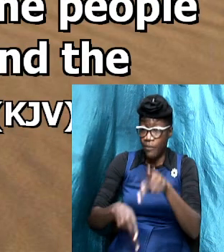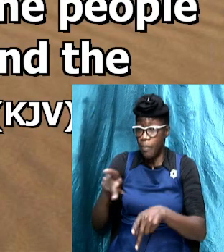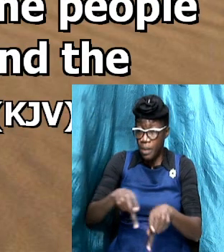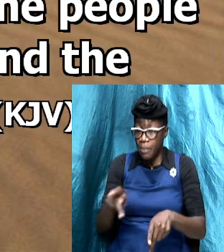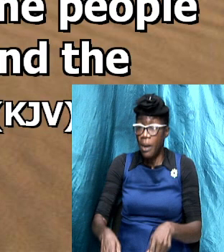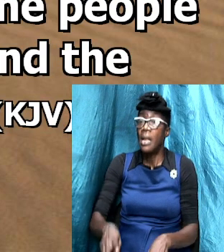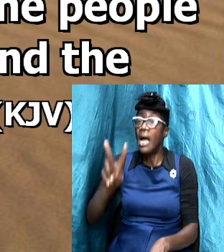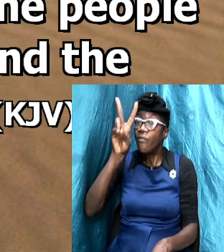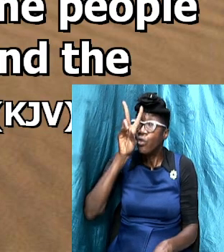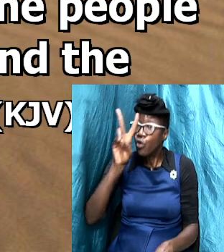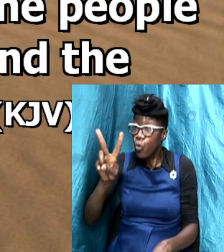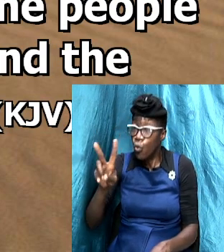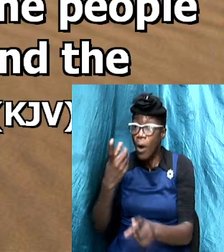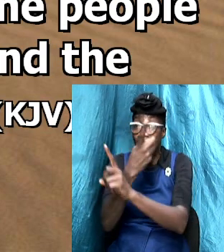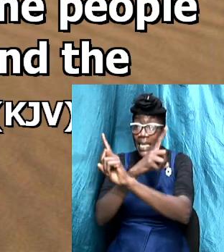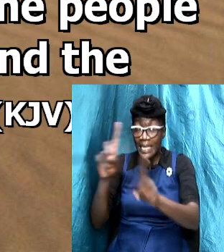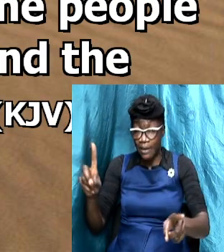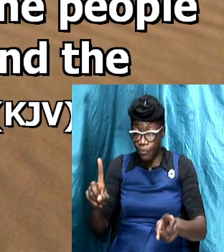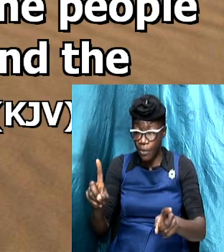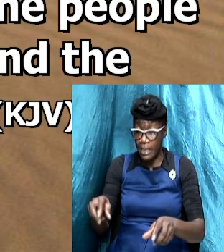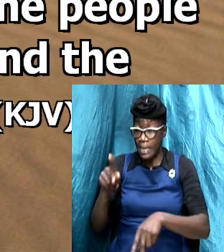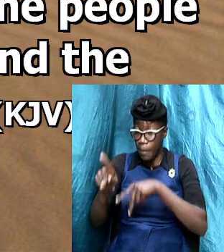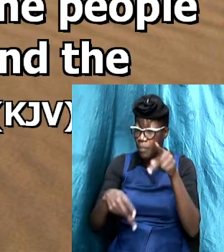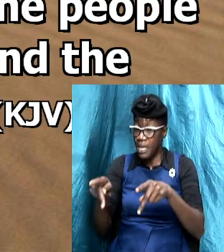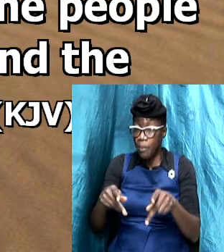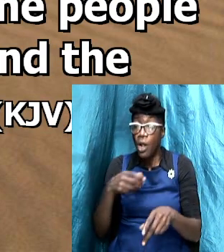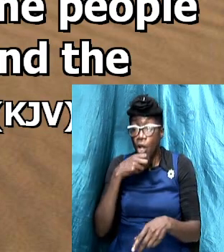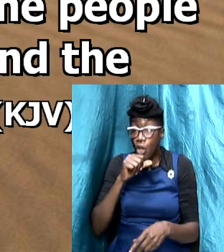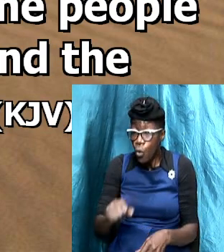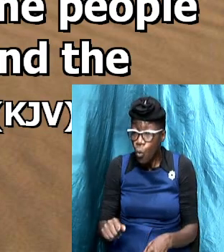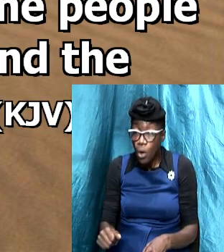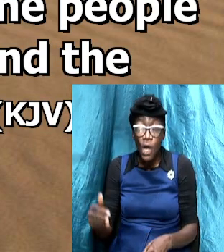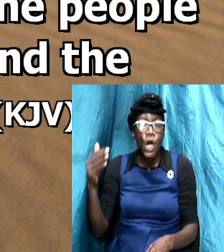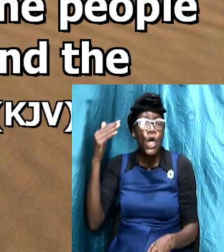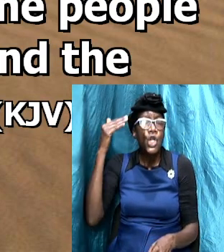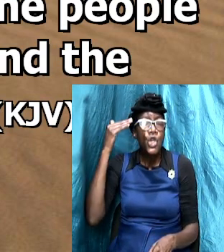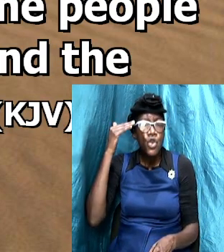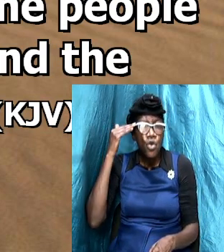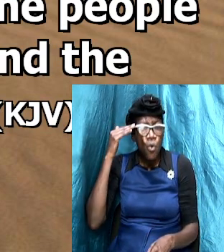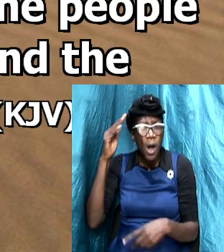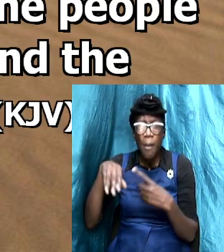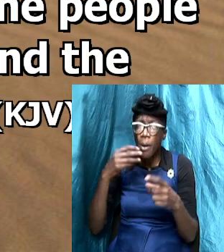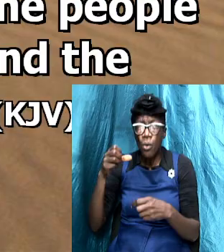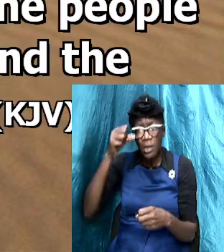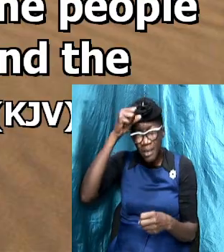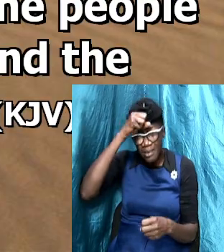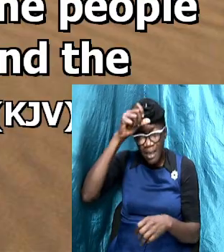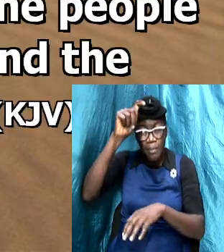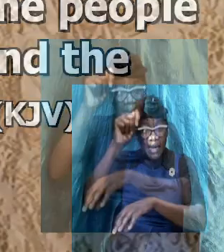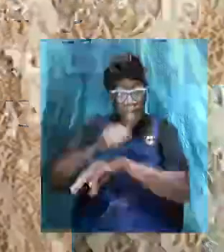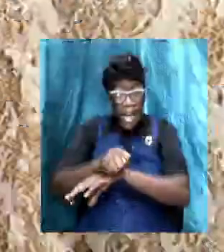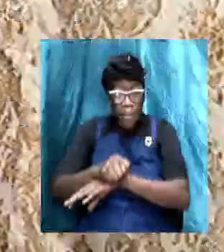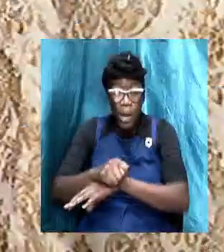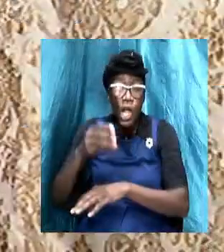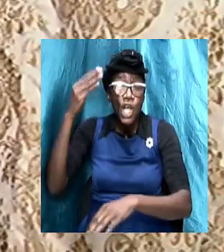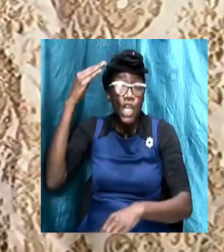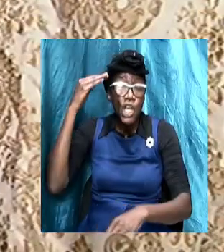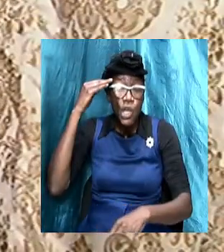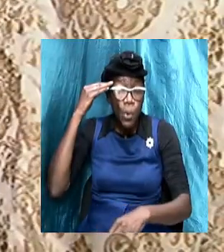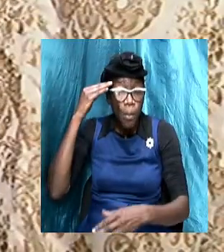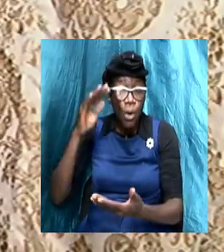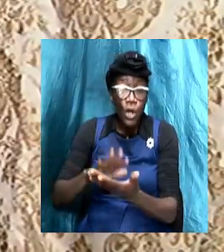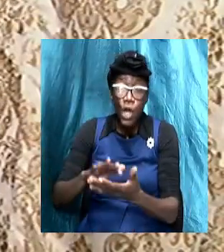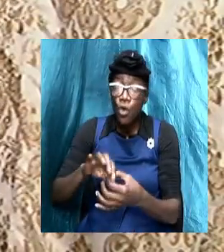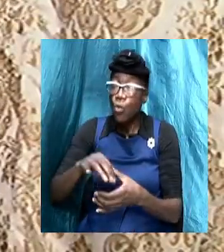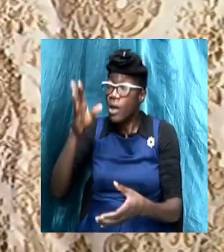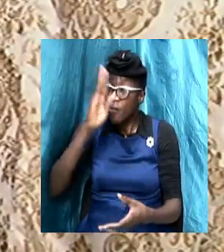older set of people who knew about the Solomon temple, who knew about the glory of God, hallelujah, who knew about the